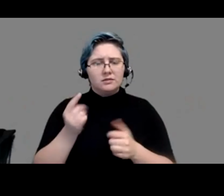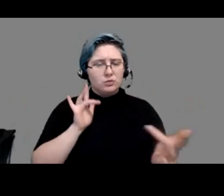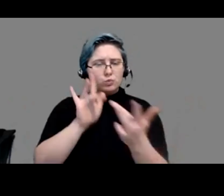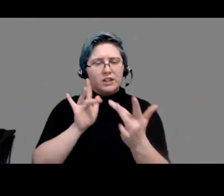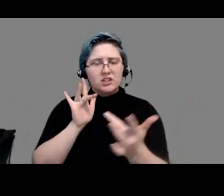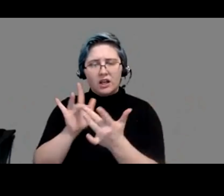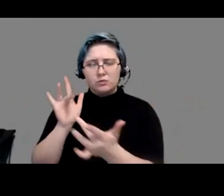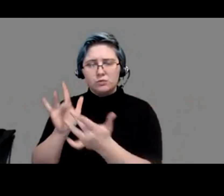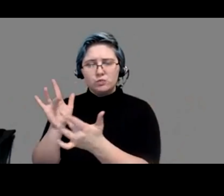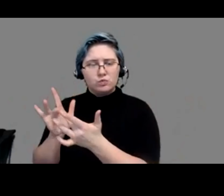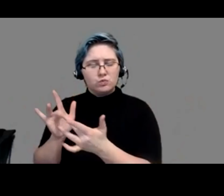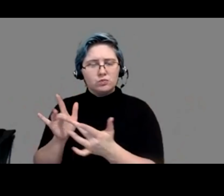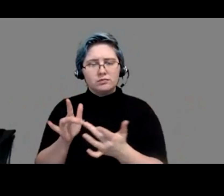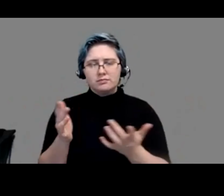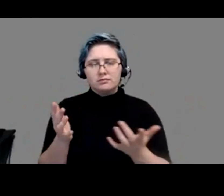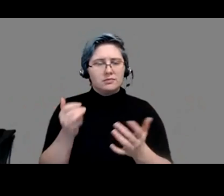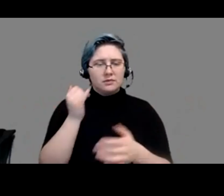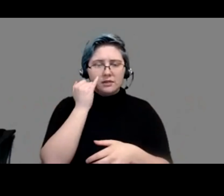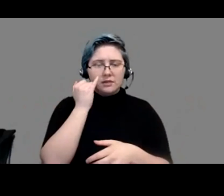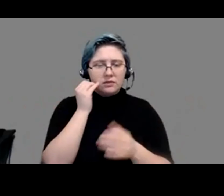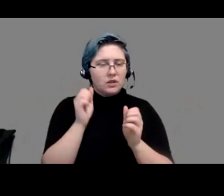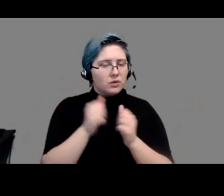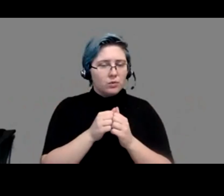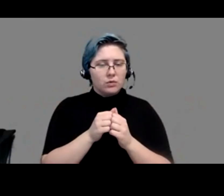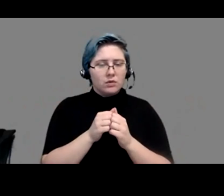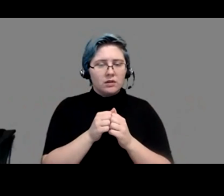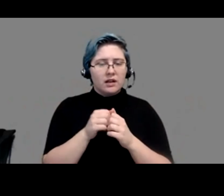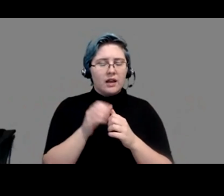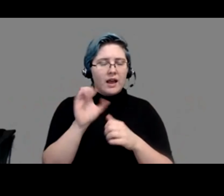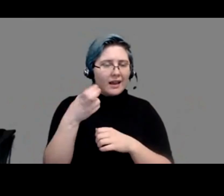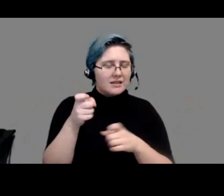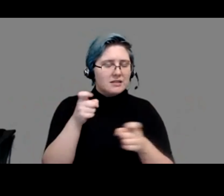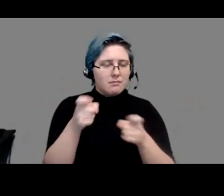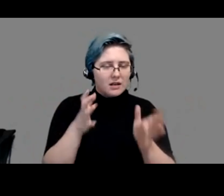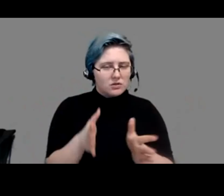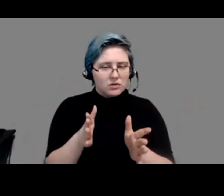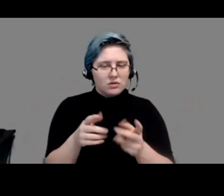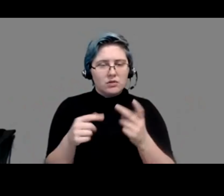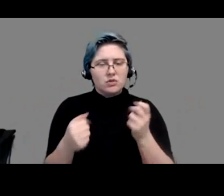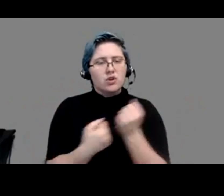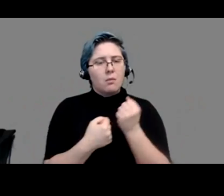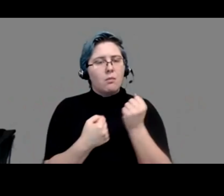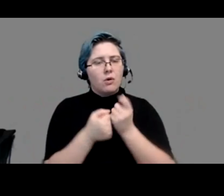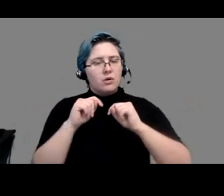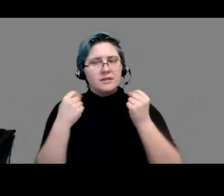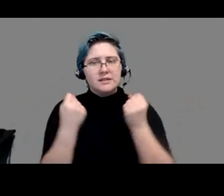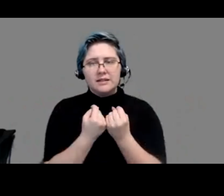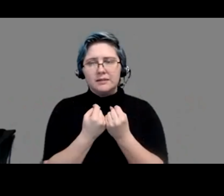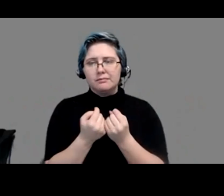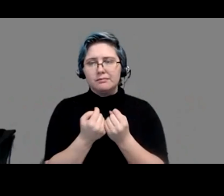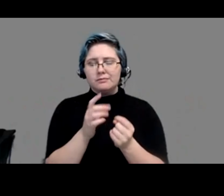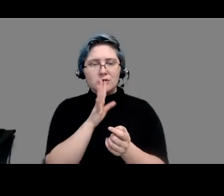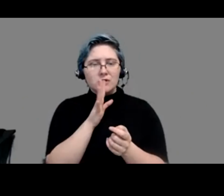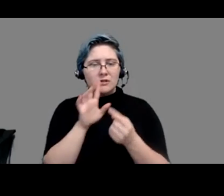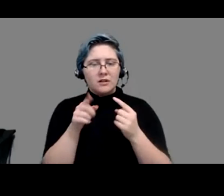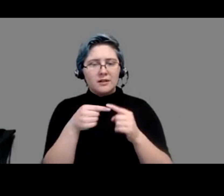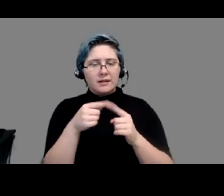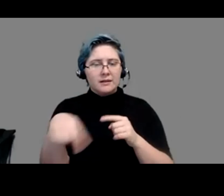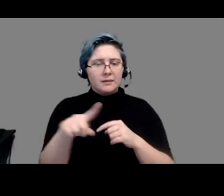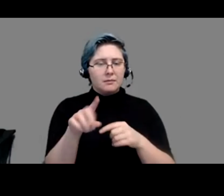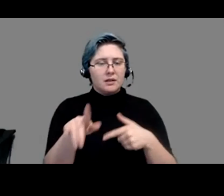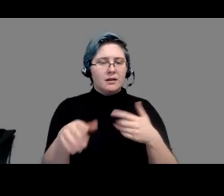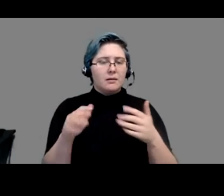out, if it's with a case management or support team, to talk to them about